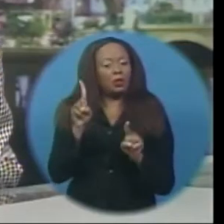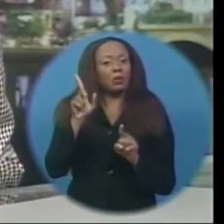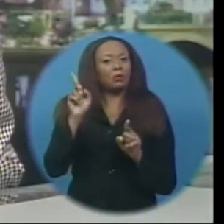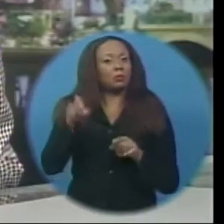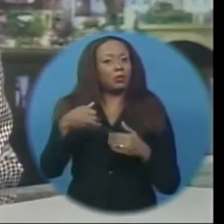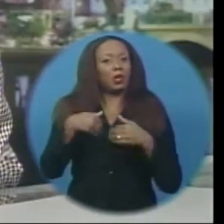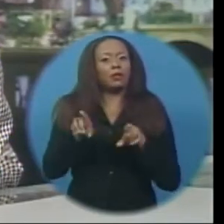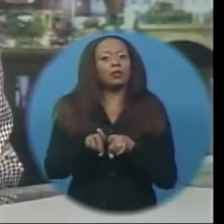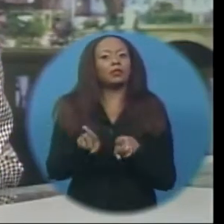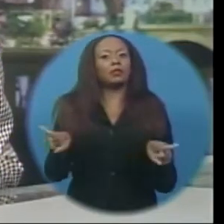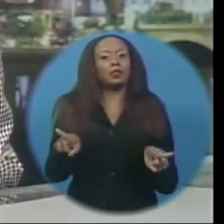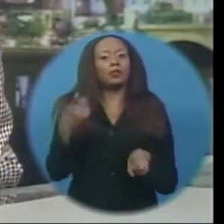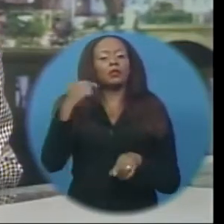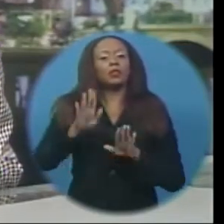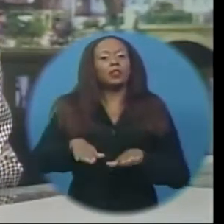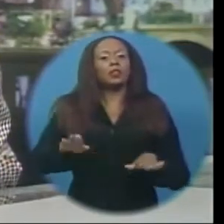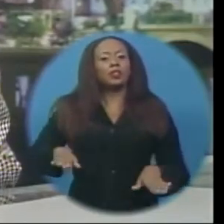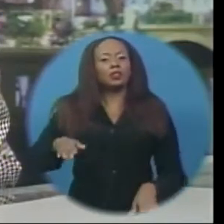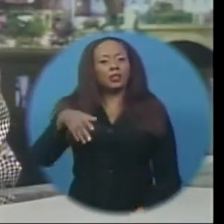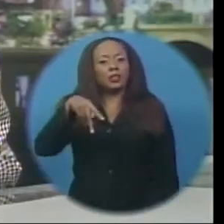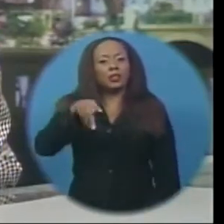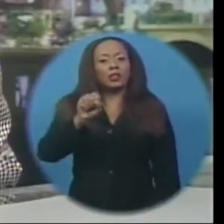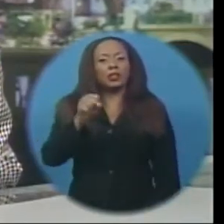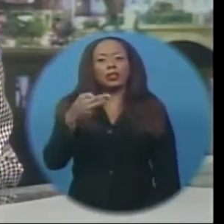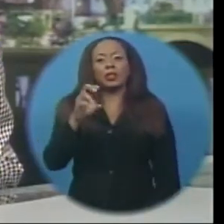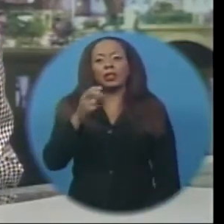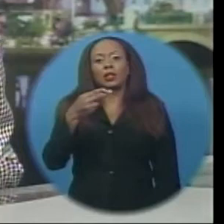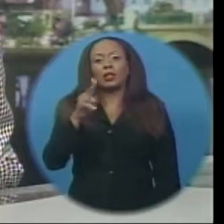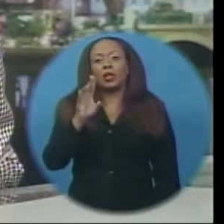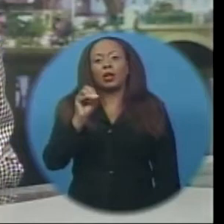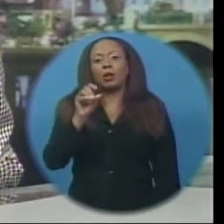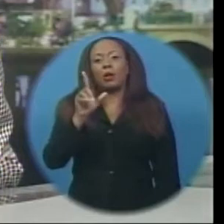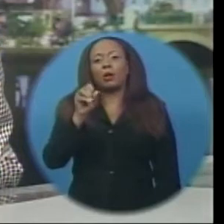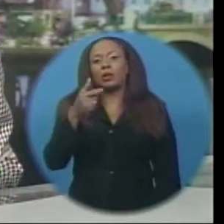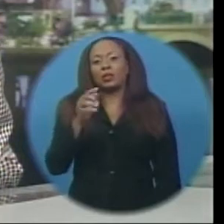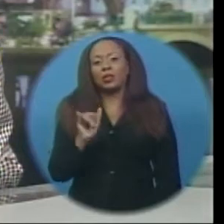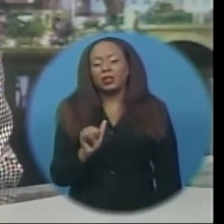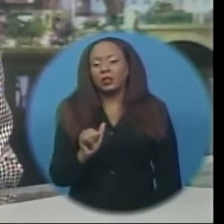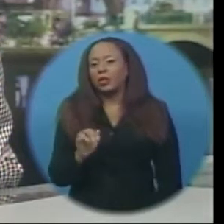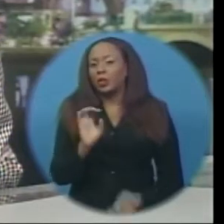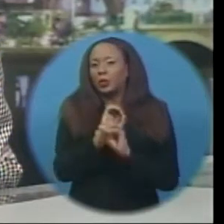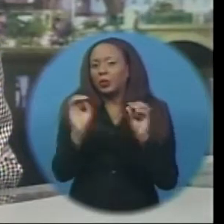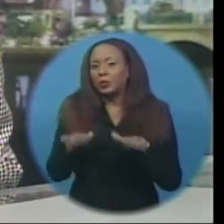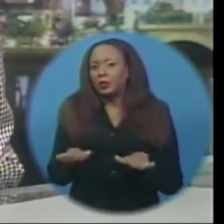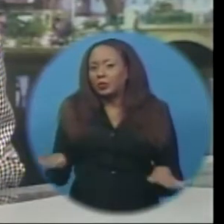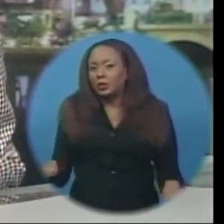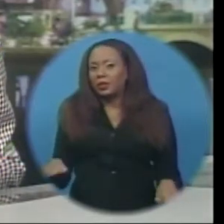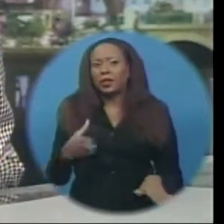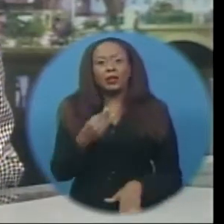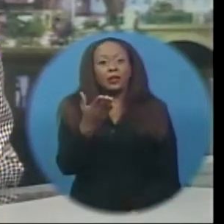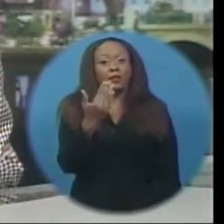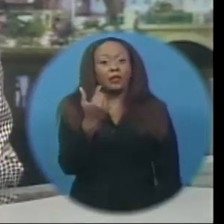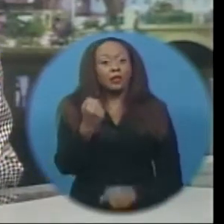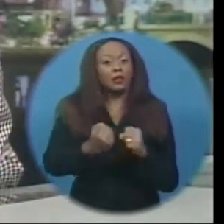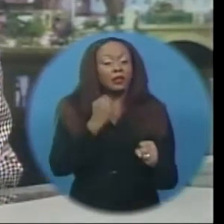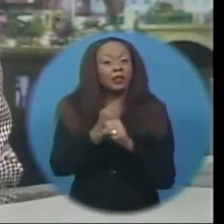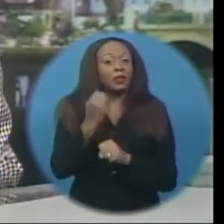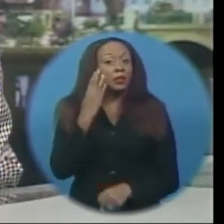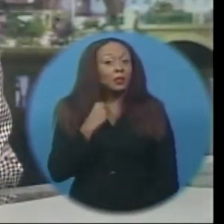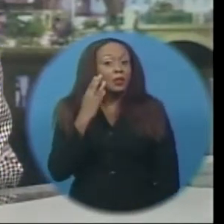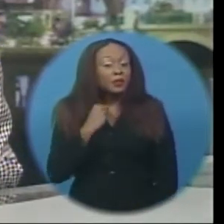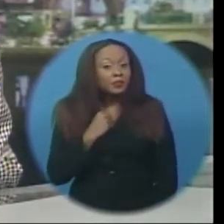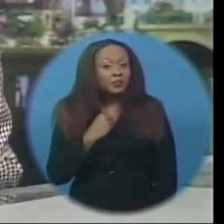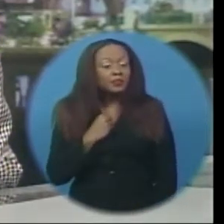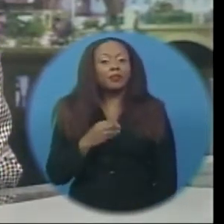children's psychology, no kids of their own, and at least 15 years experience. The nanny will be asked